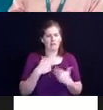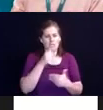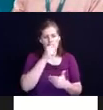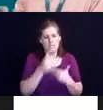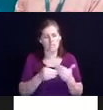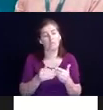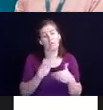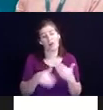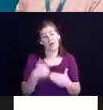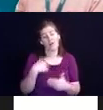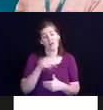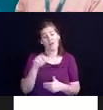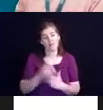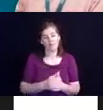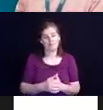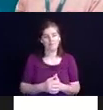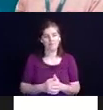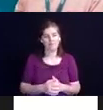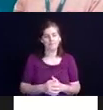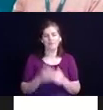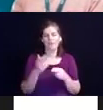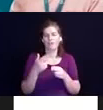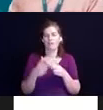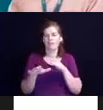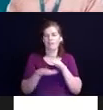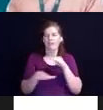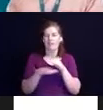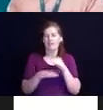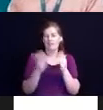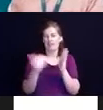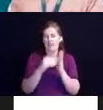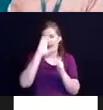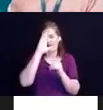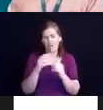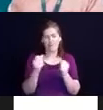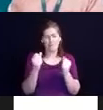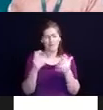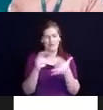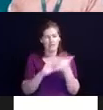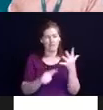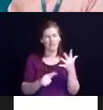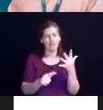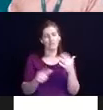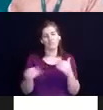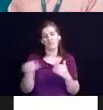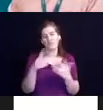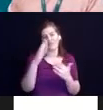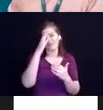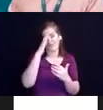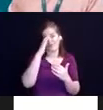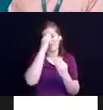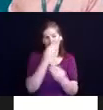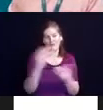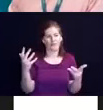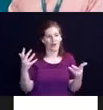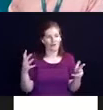are. A couple of huddle basics, and again, I know that a lot of this is, you know this information already, but